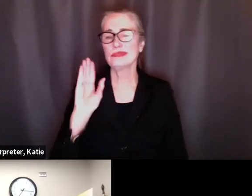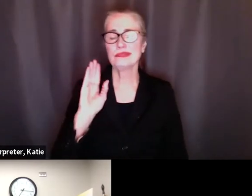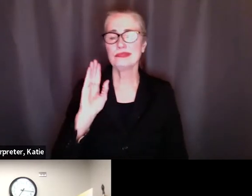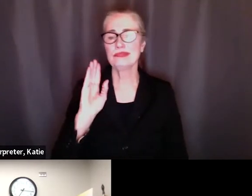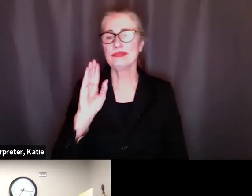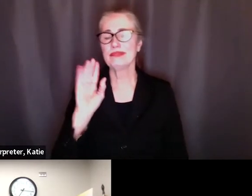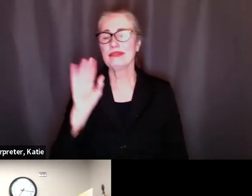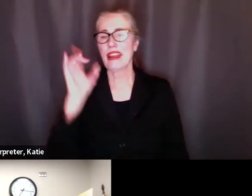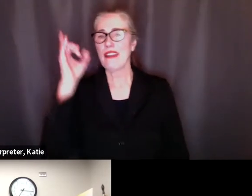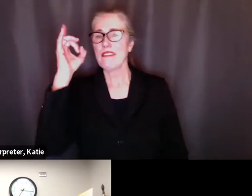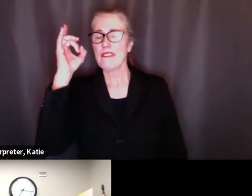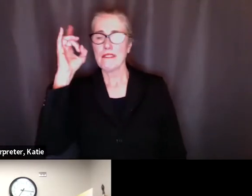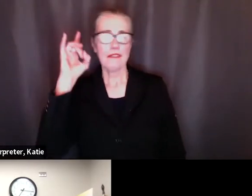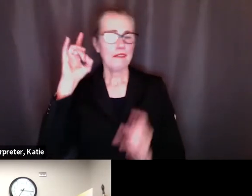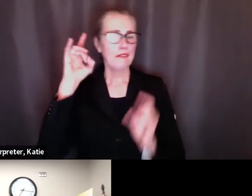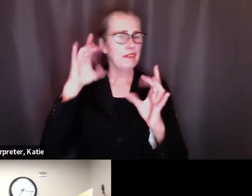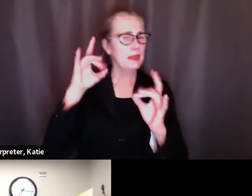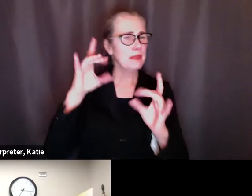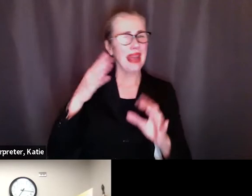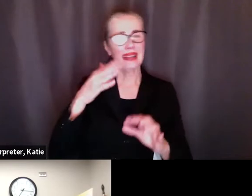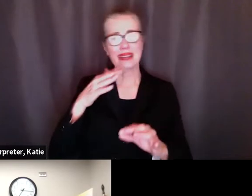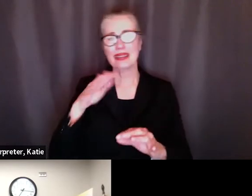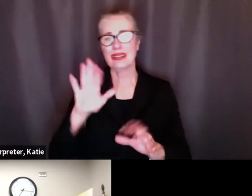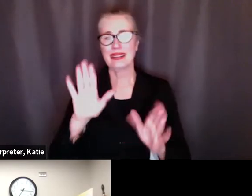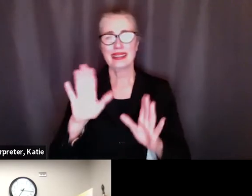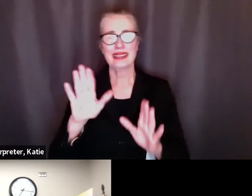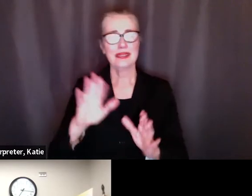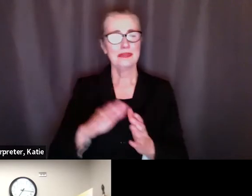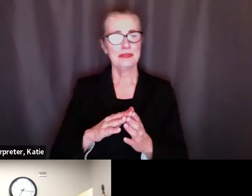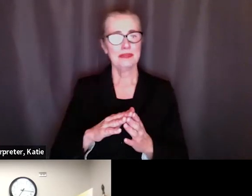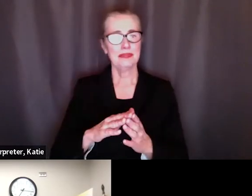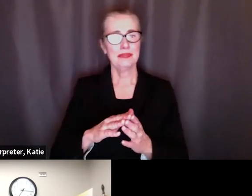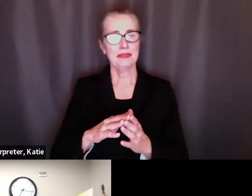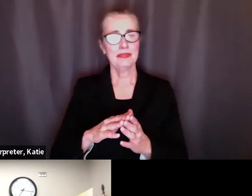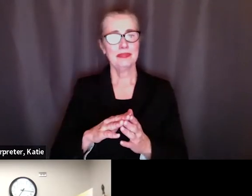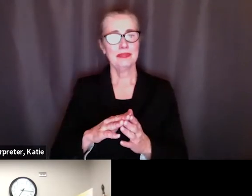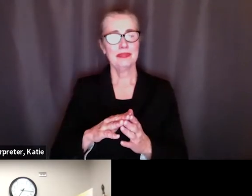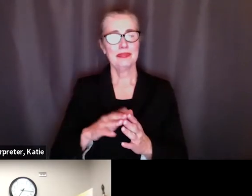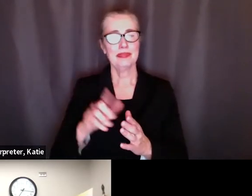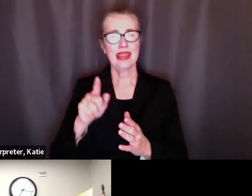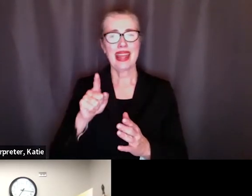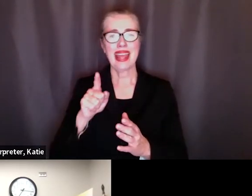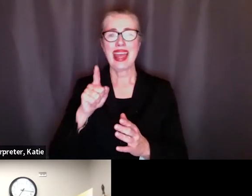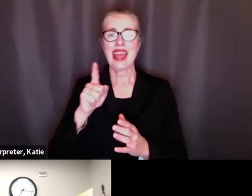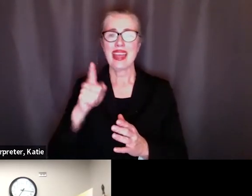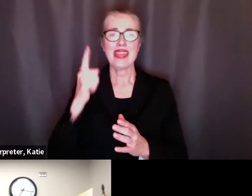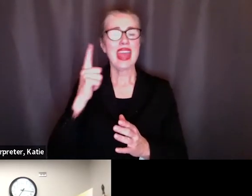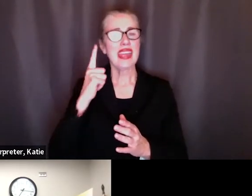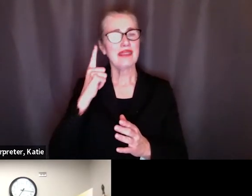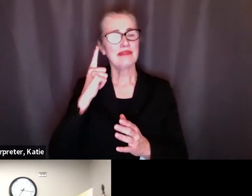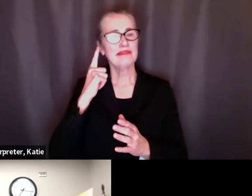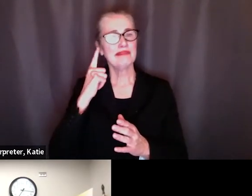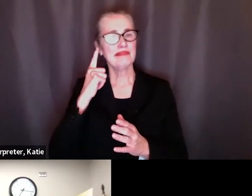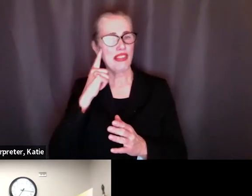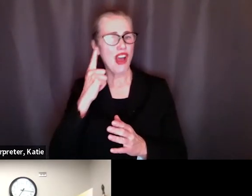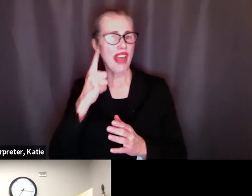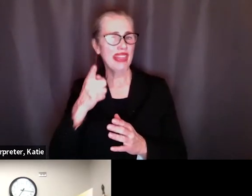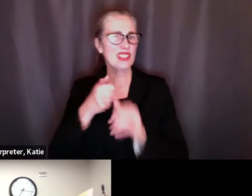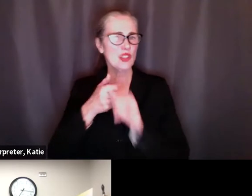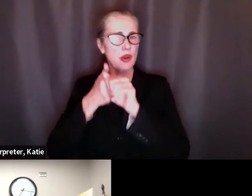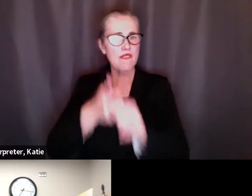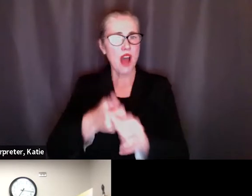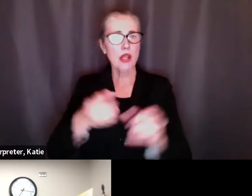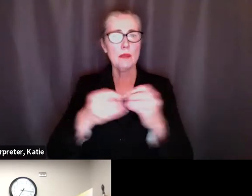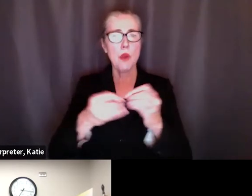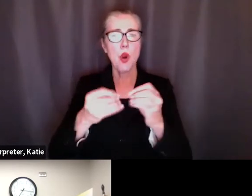favoritism over the other scenario because this one also ran the hope and goleta boundary line when you look at the variance here